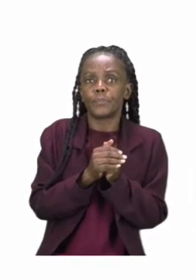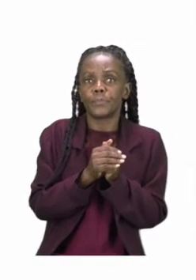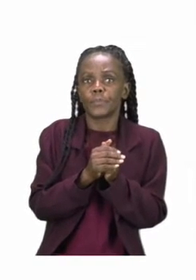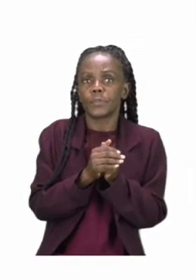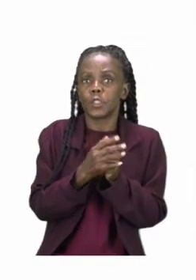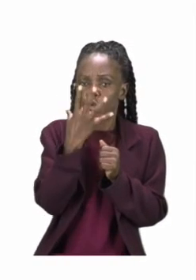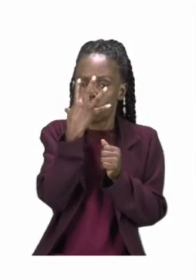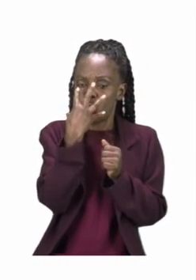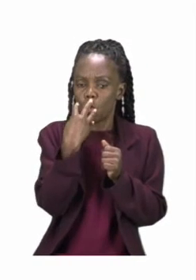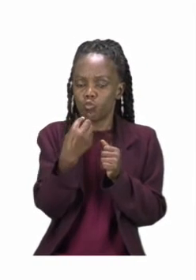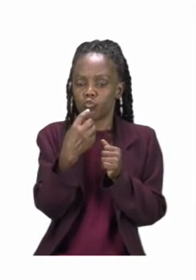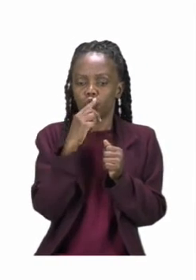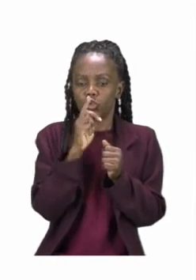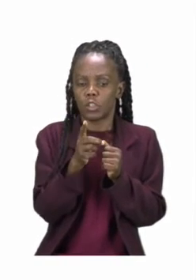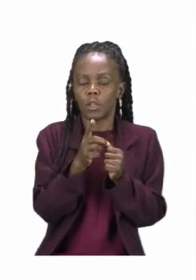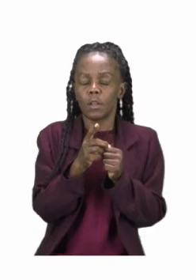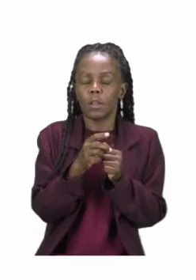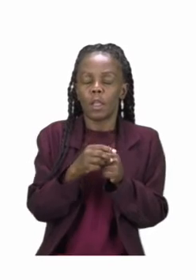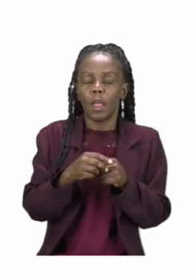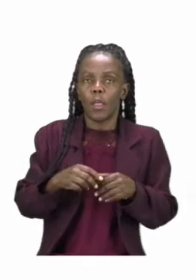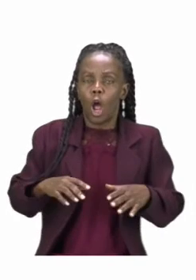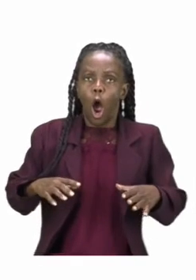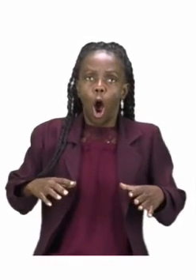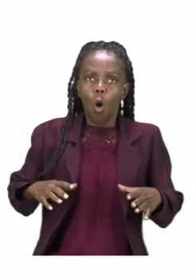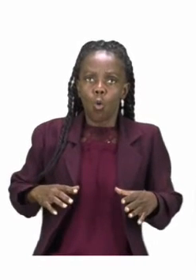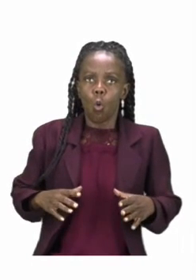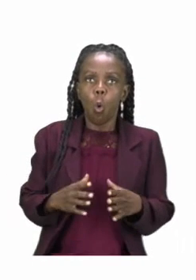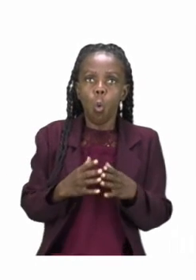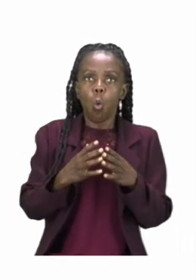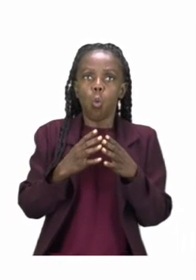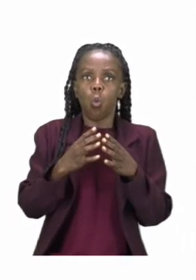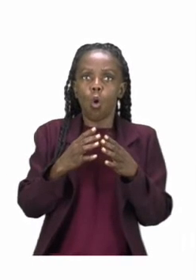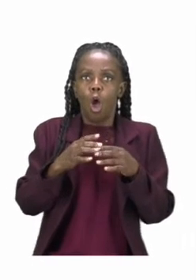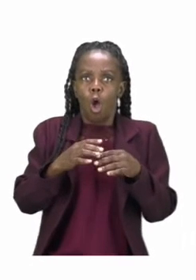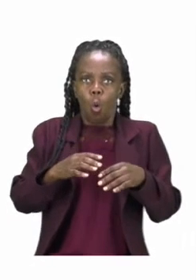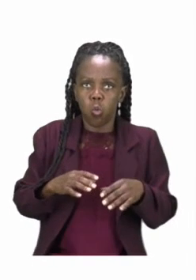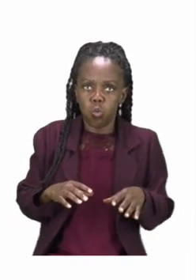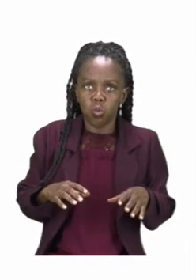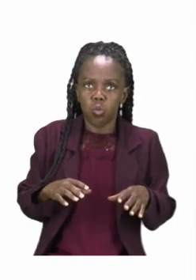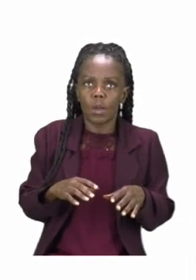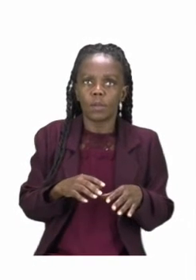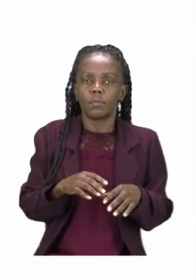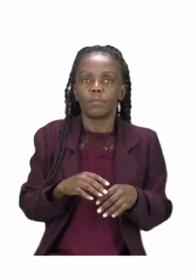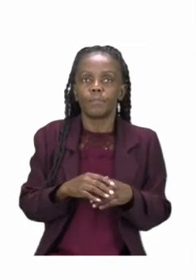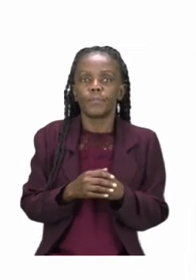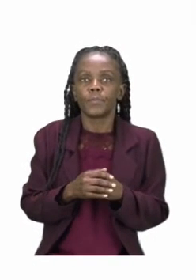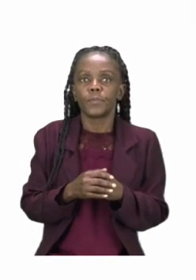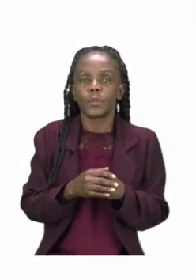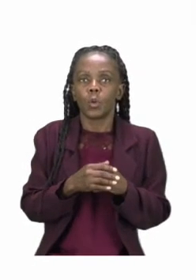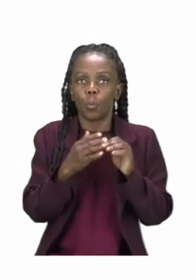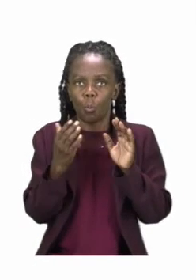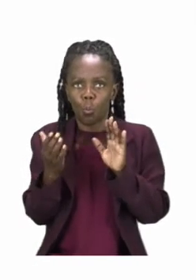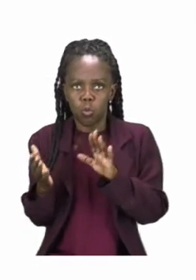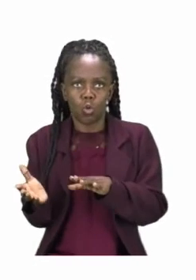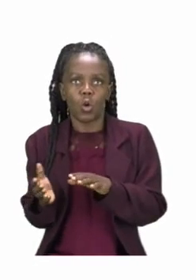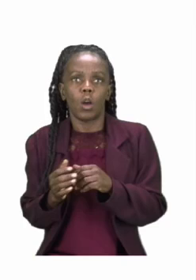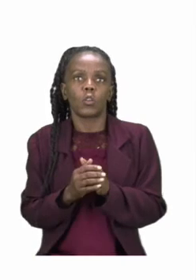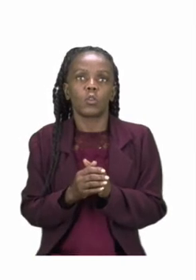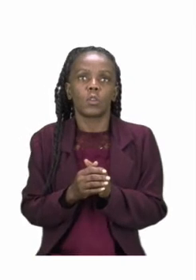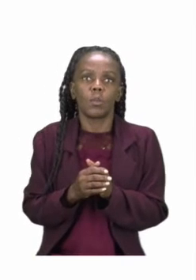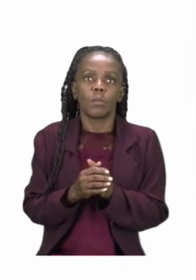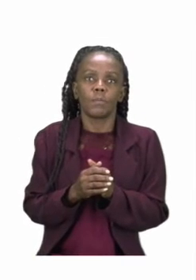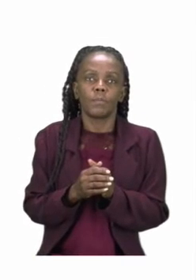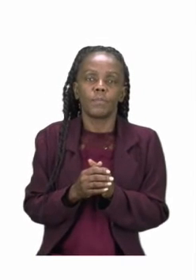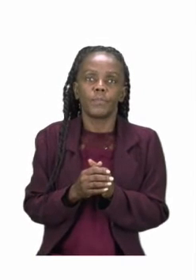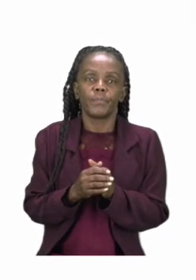Then I will huff, and I will puff, and I will blow your